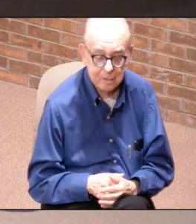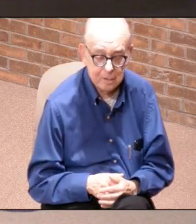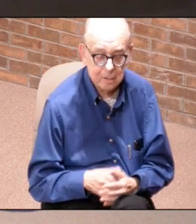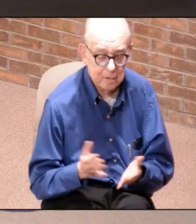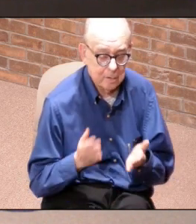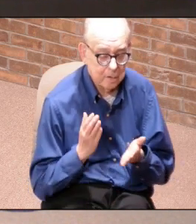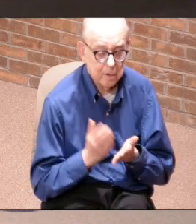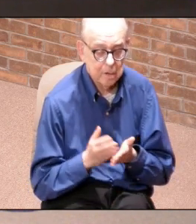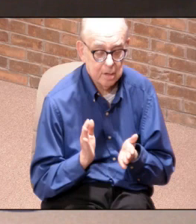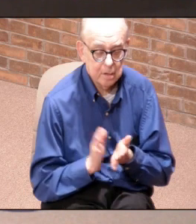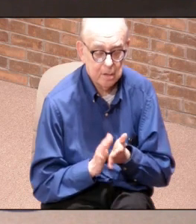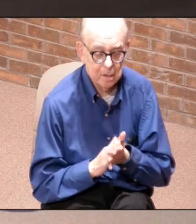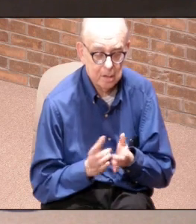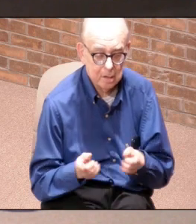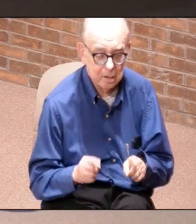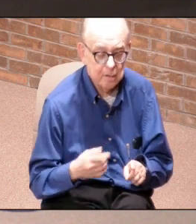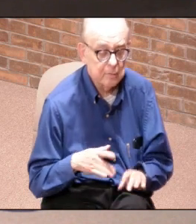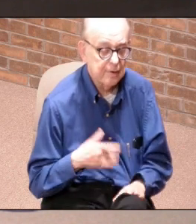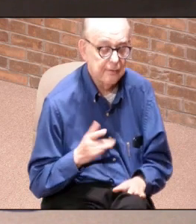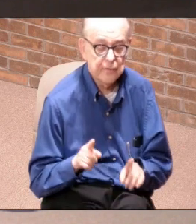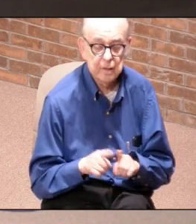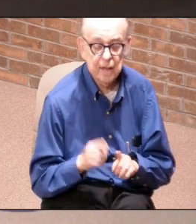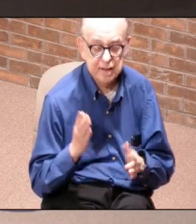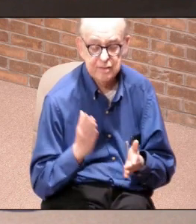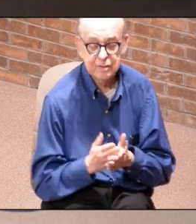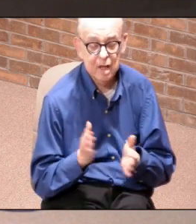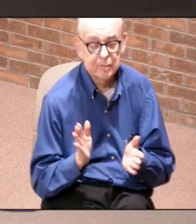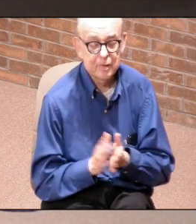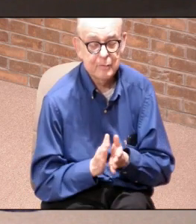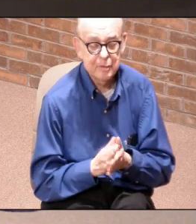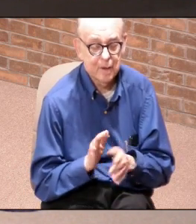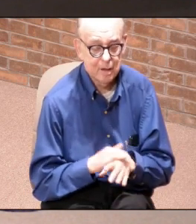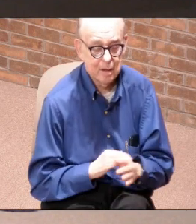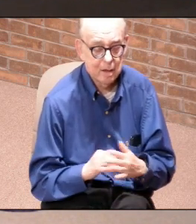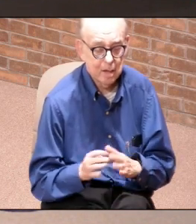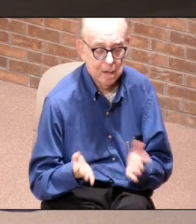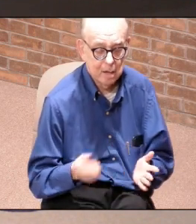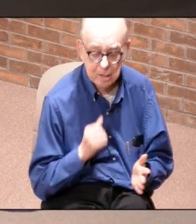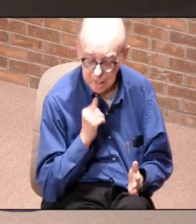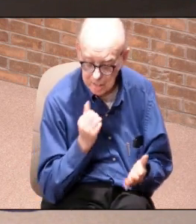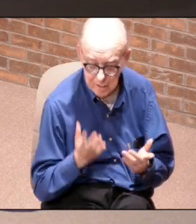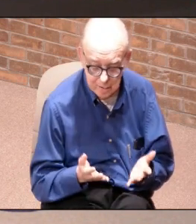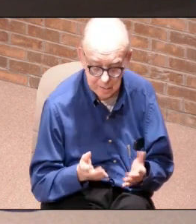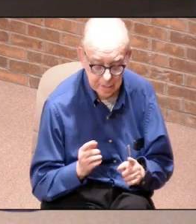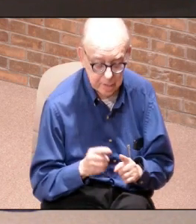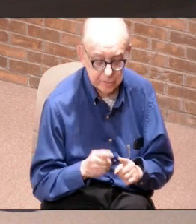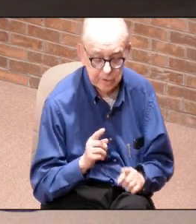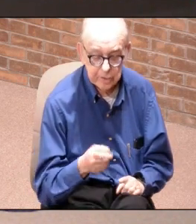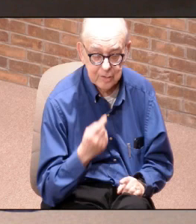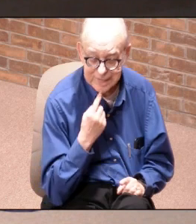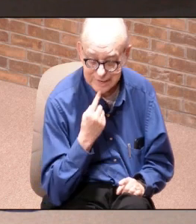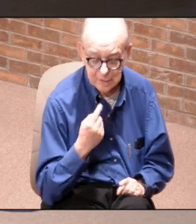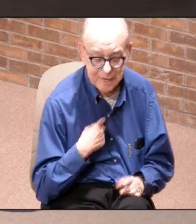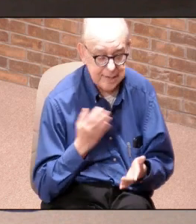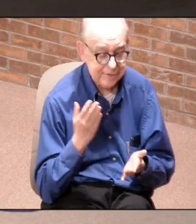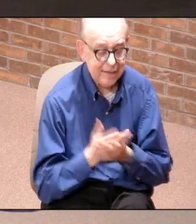I will stop clapping my hands when I feel like stop clapping my hands. I will not wait until you tell me to